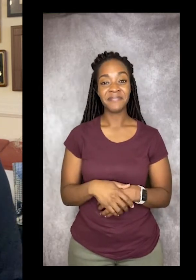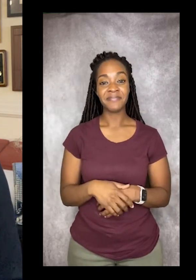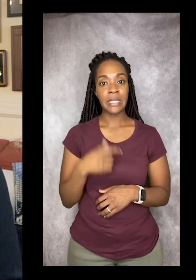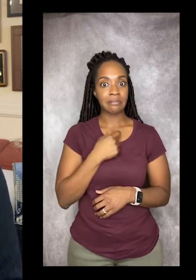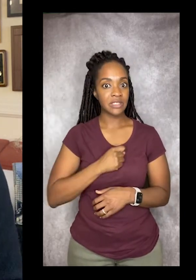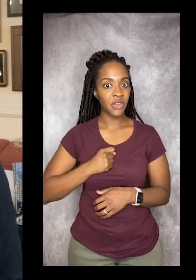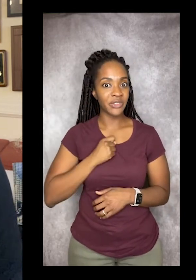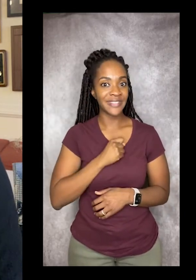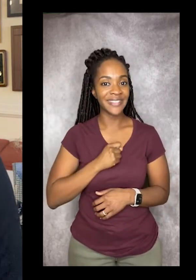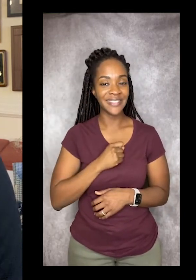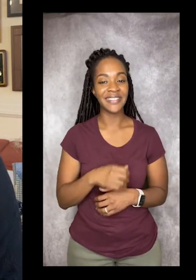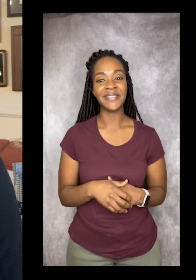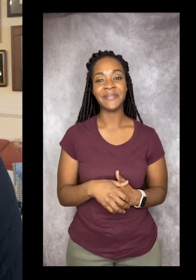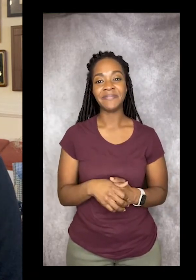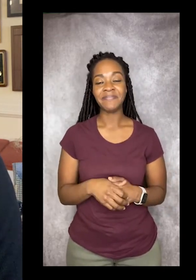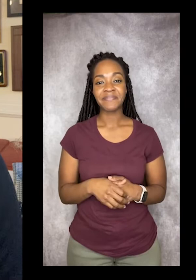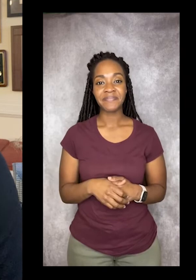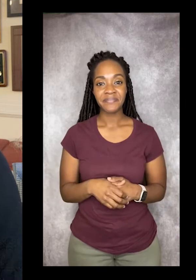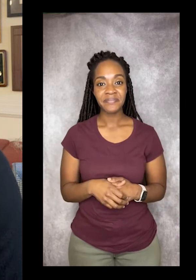I am so sorry.